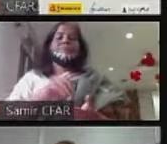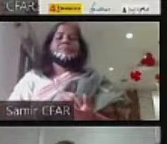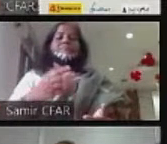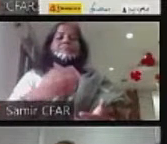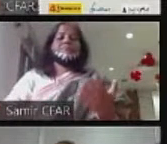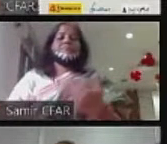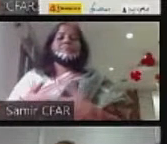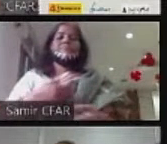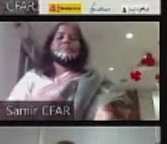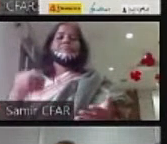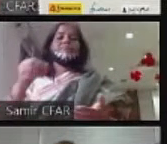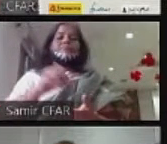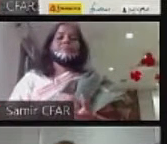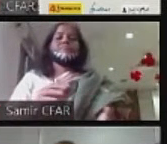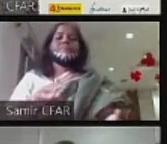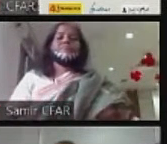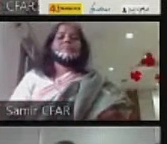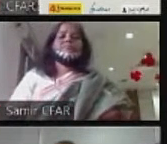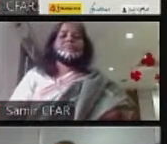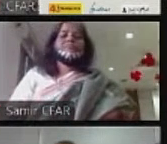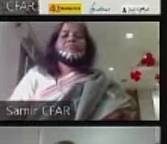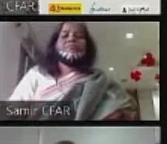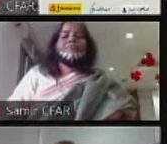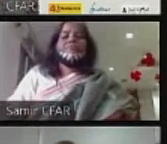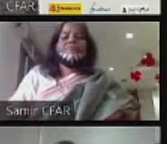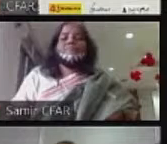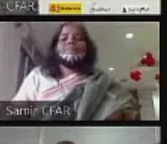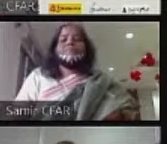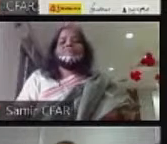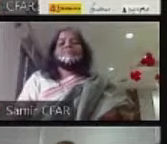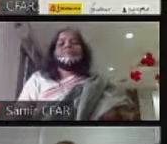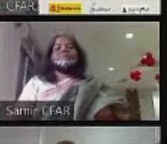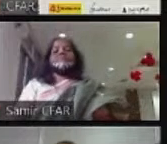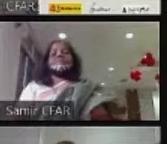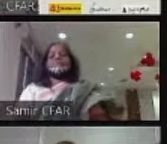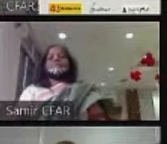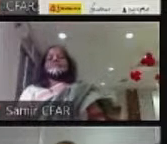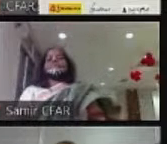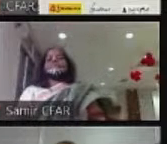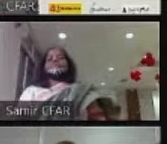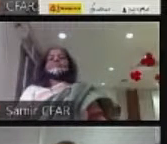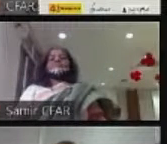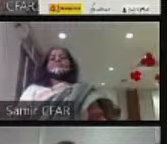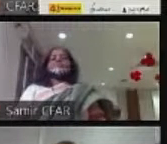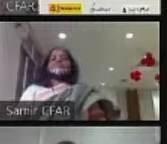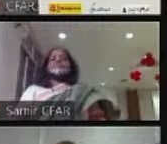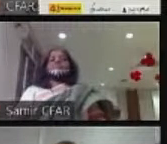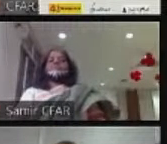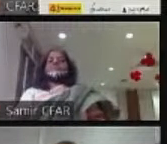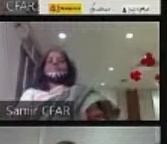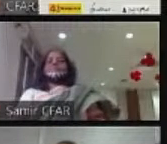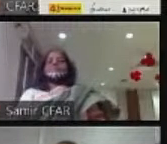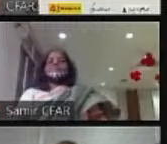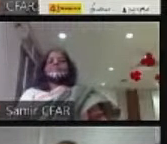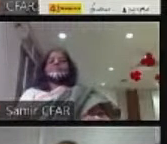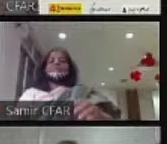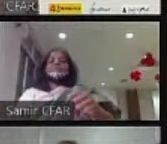and we would want to ensure that all people are aware about this provision.